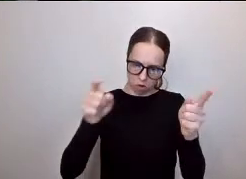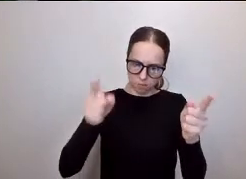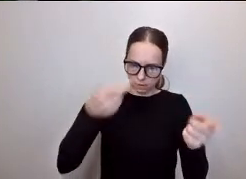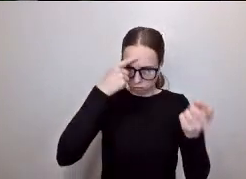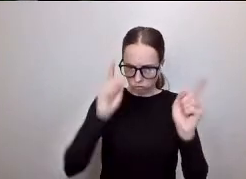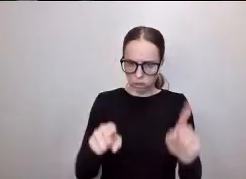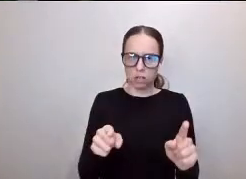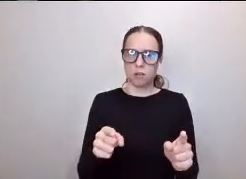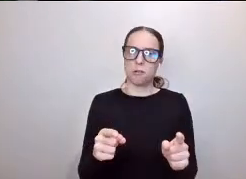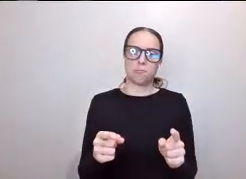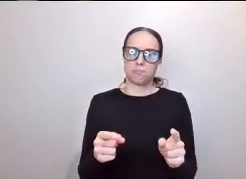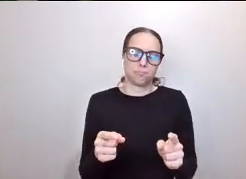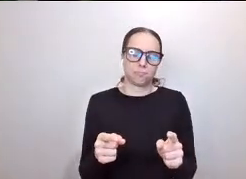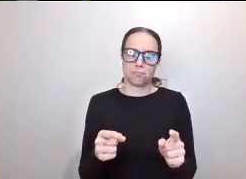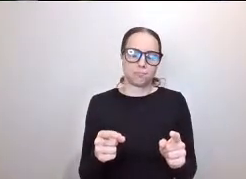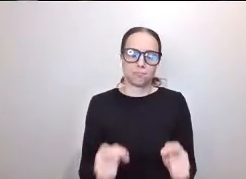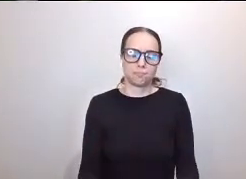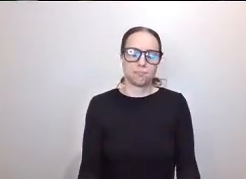and the